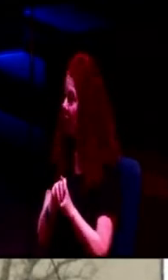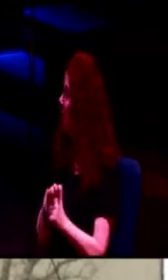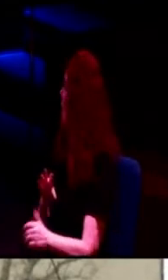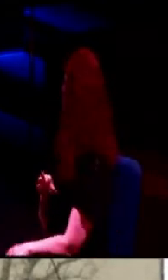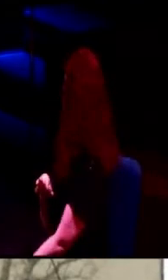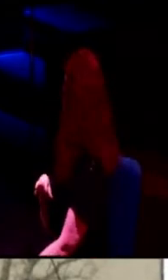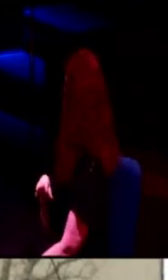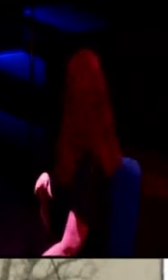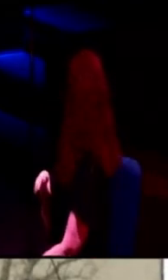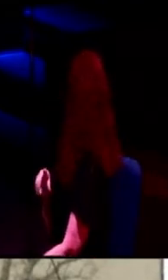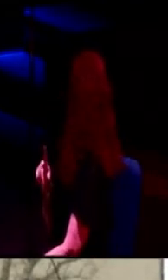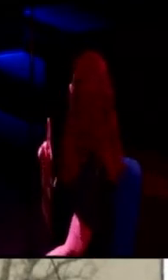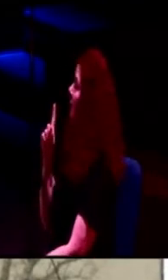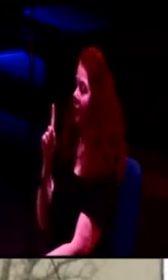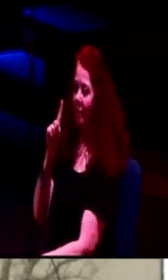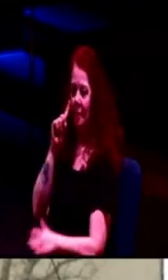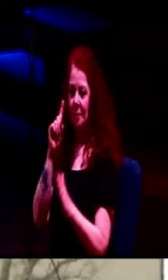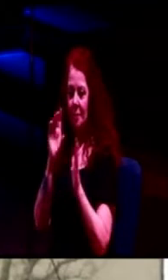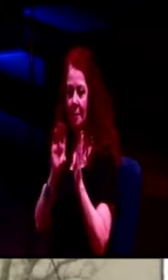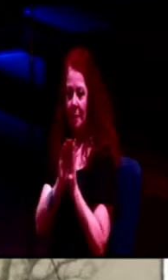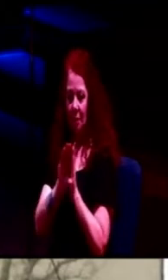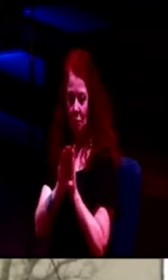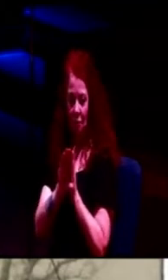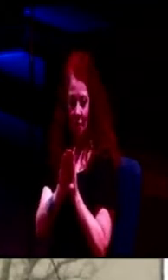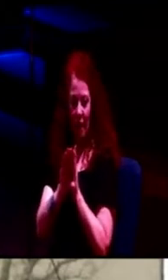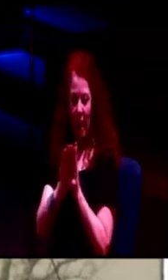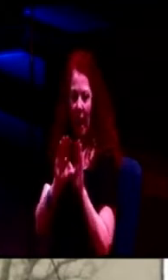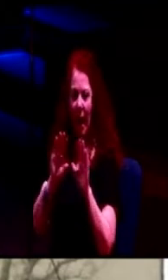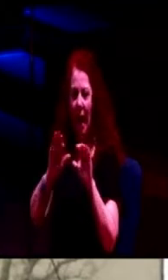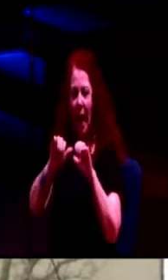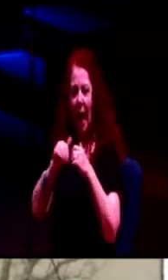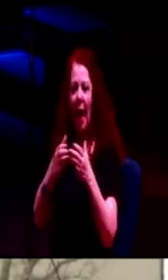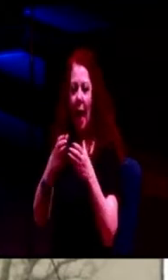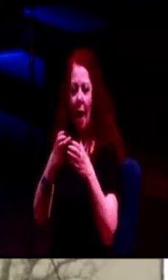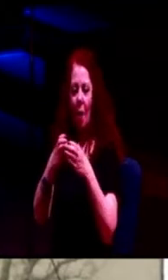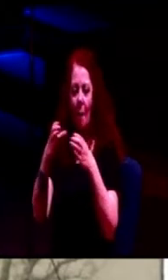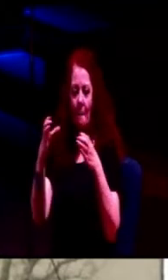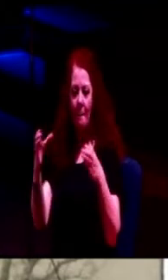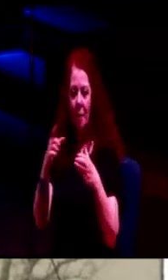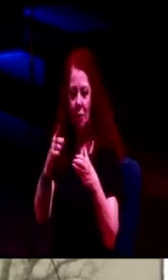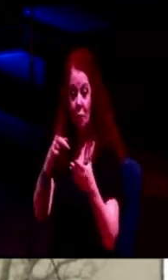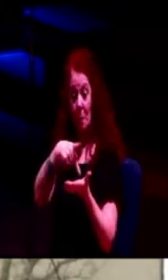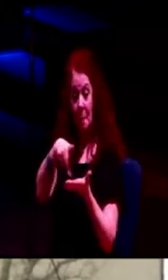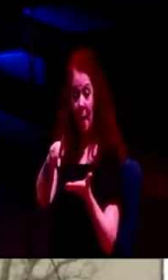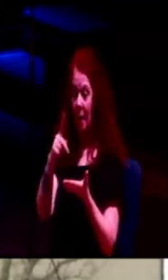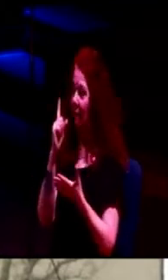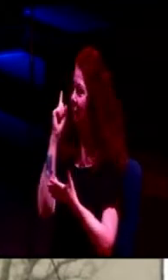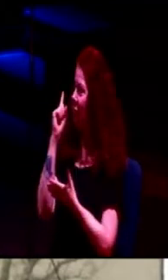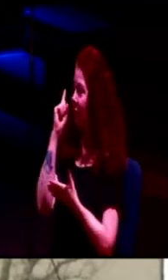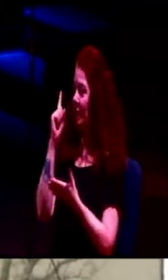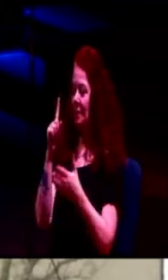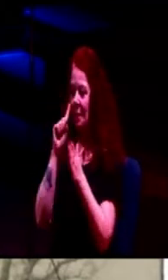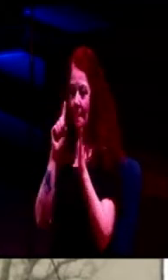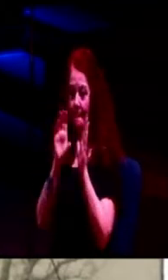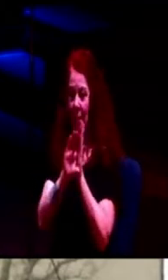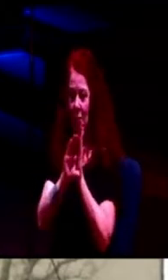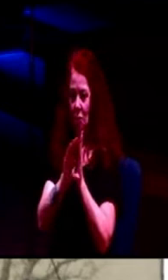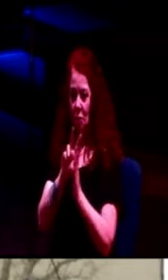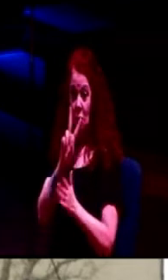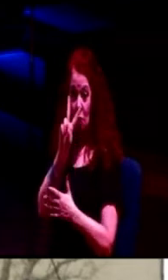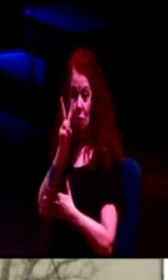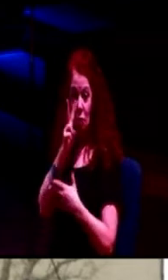Do you have any idea what this picture is? Anybody? How much would you, let's do an auction. How much would you pay for this? $2? Do I hear two?